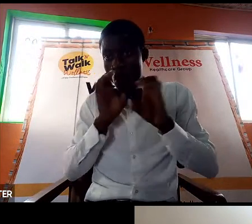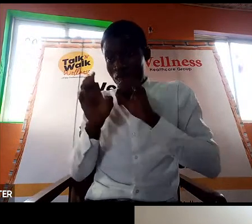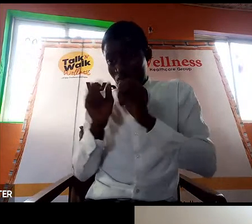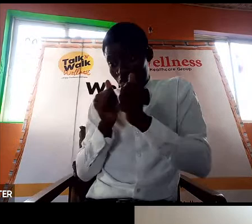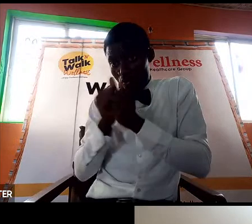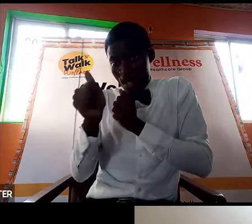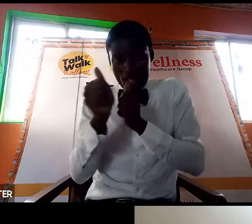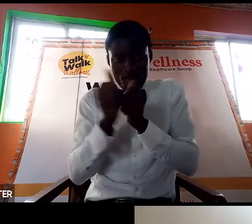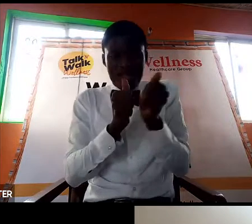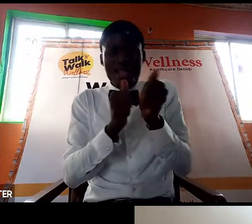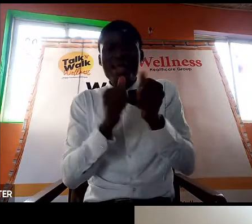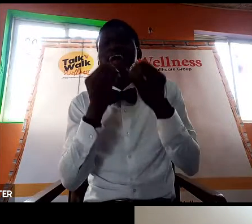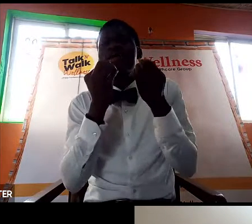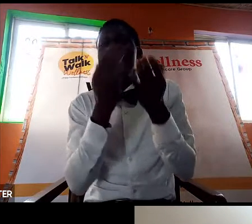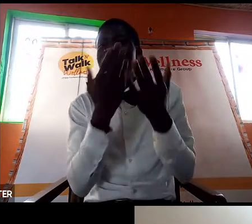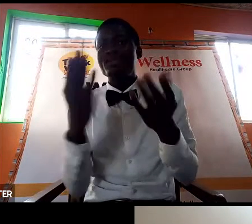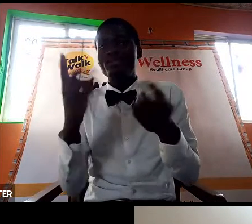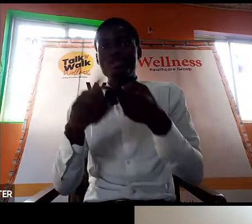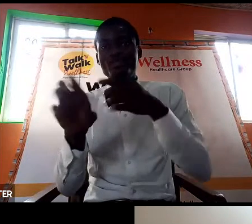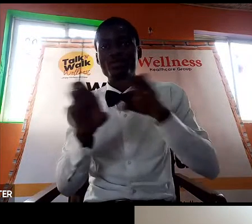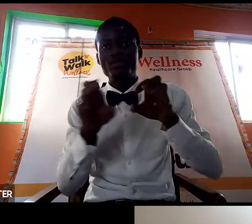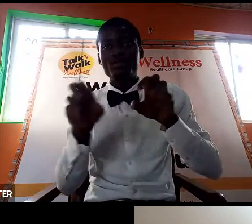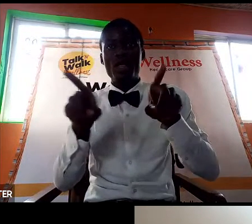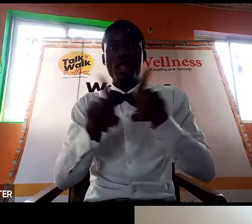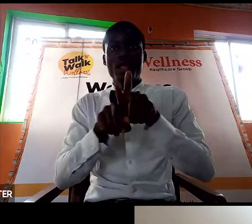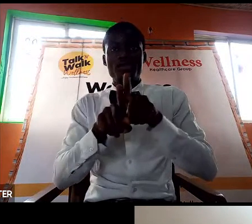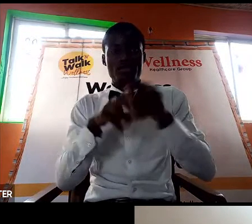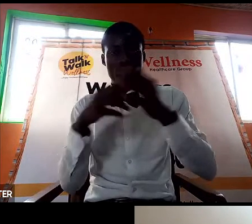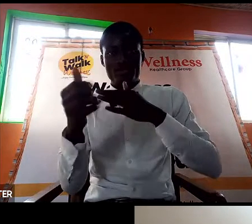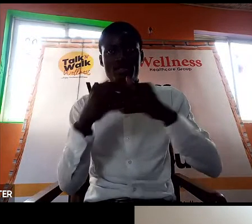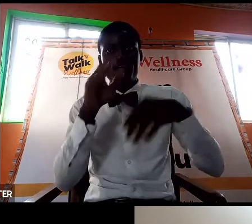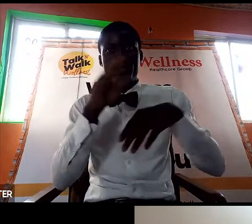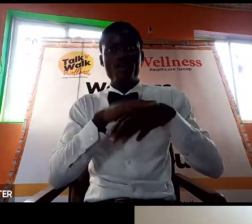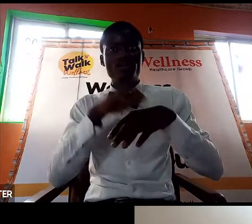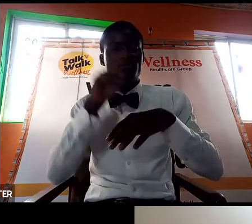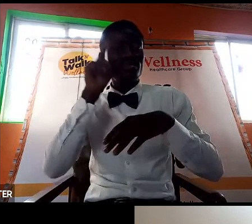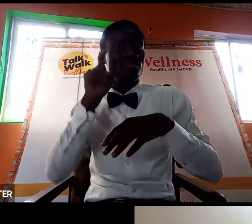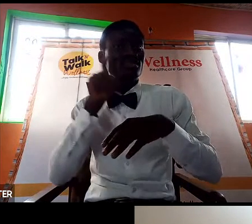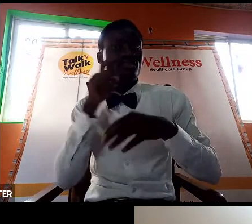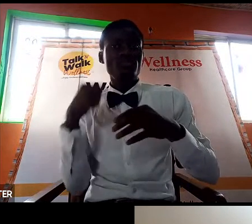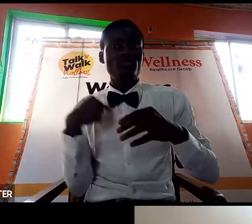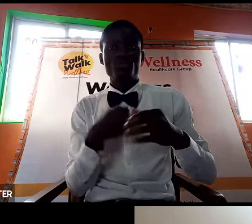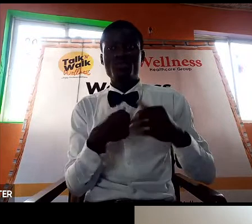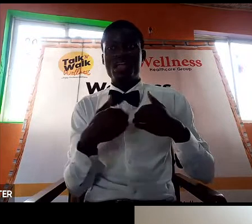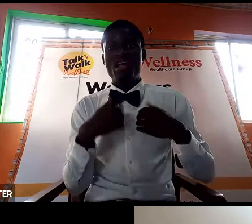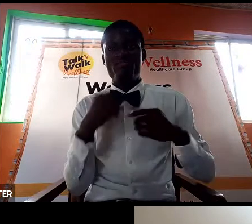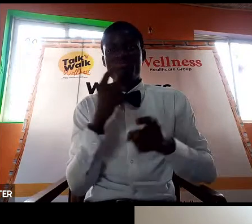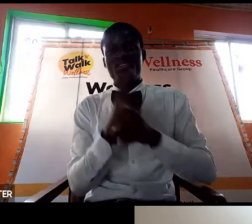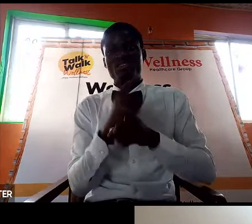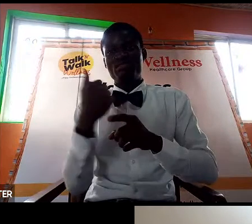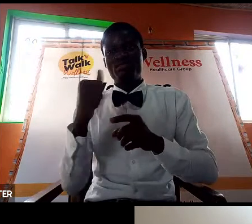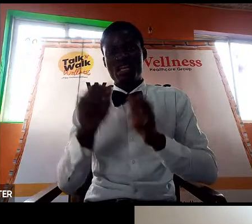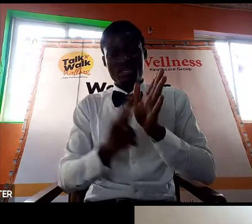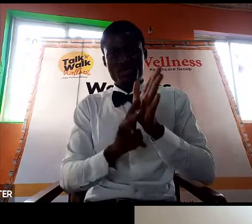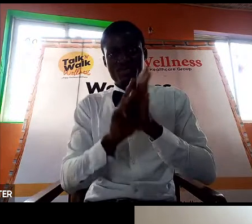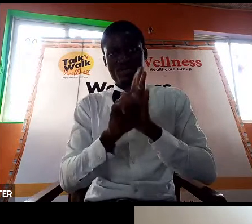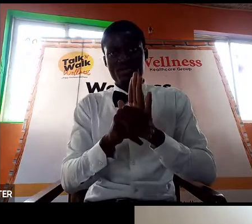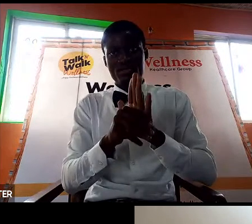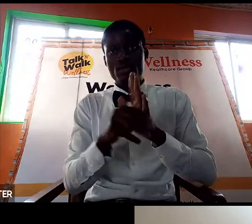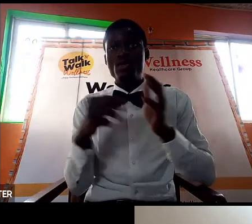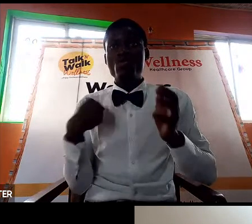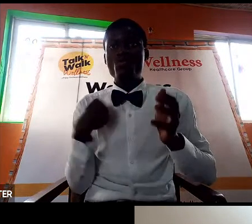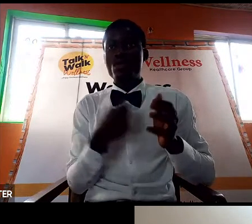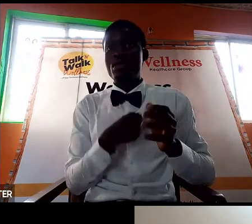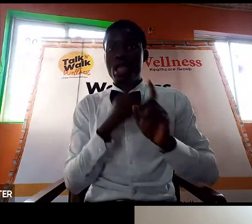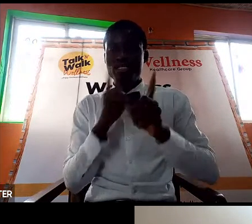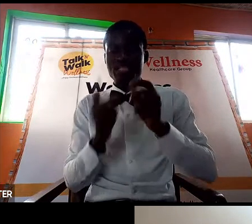as regards to sex. We have just about 10 minutes. I think we've answered almost all the questions. Somebody